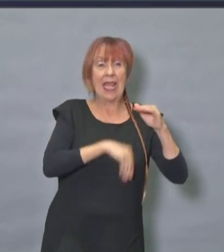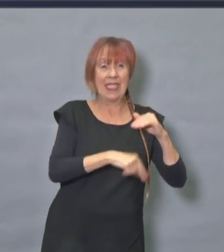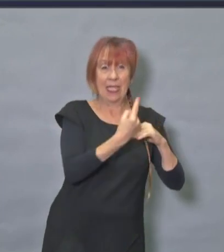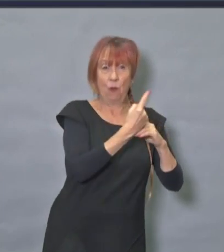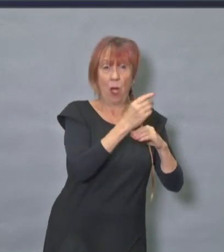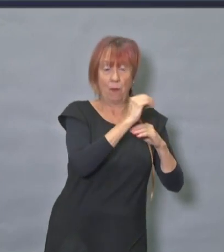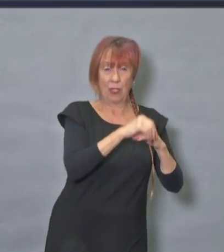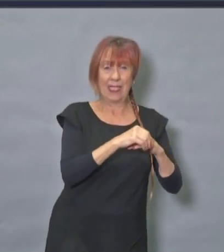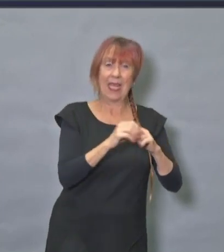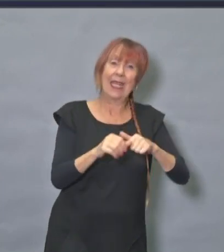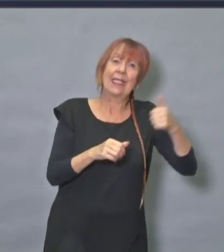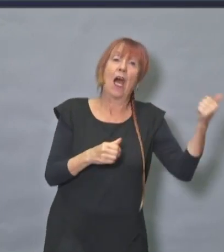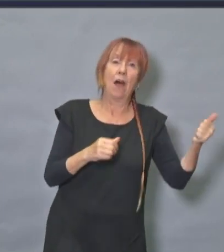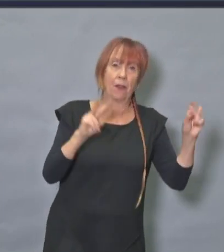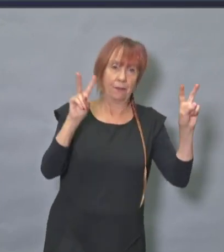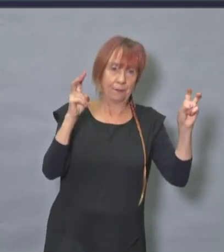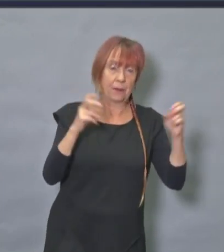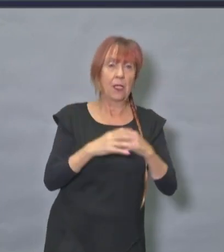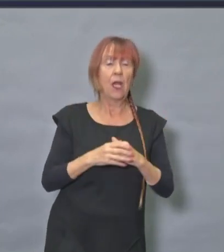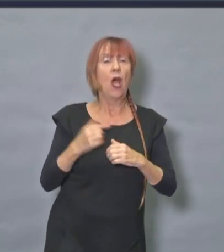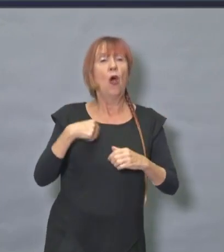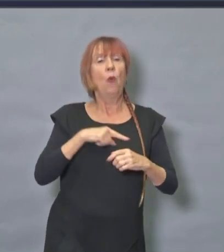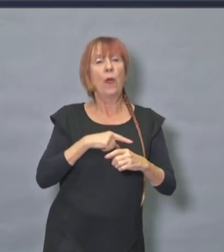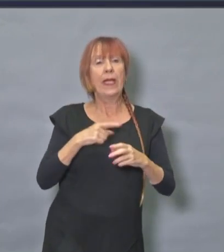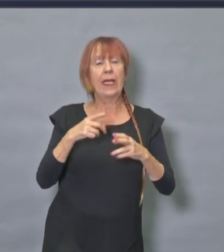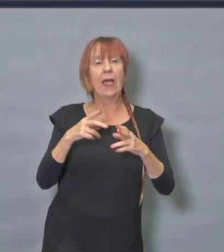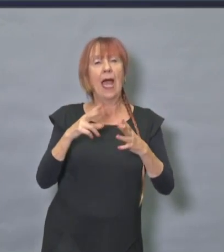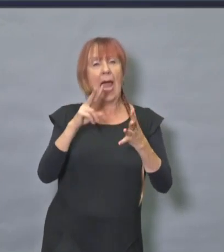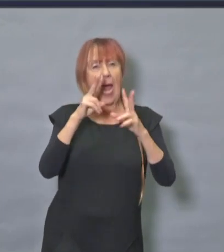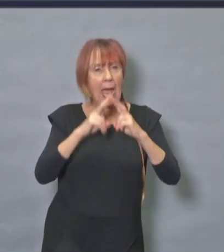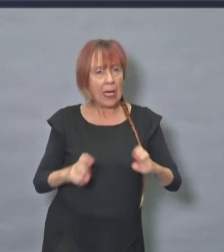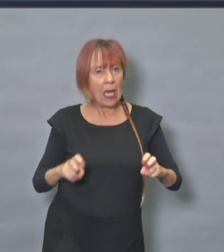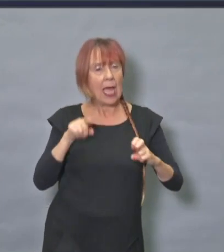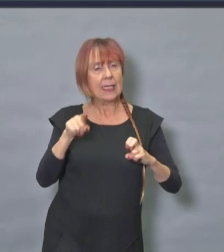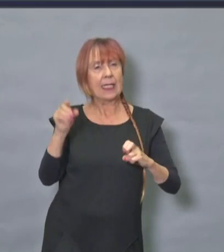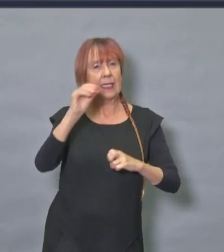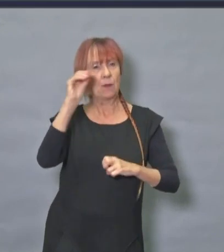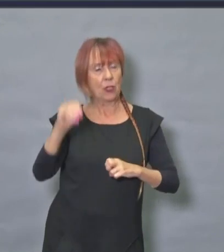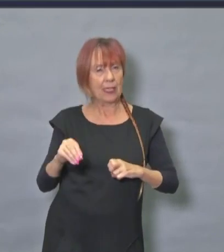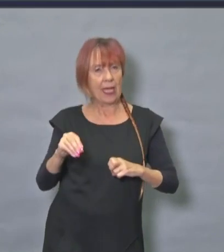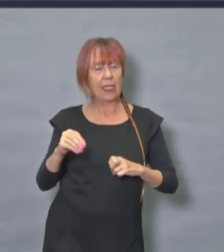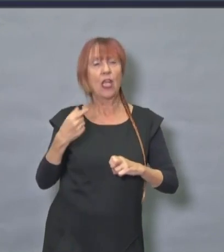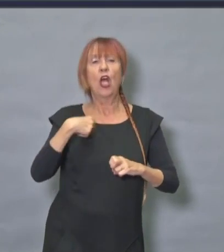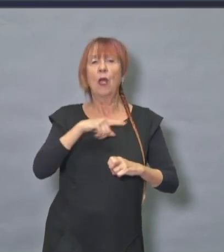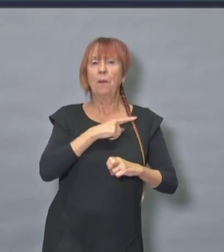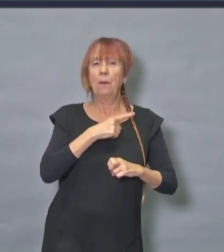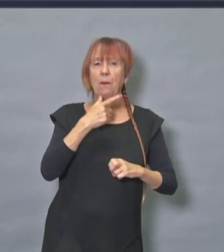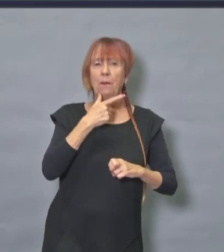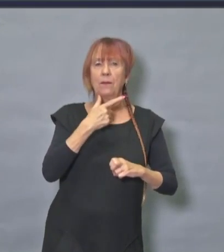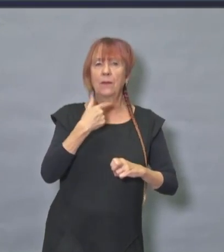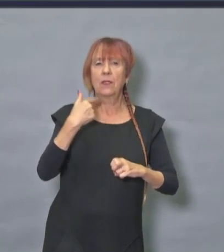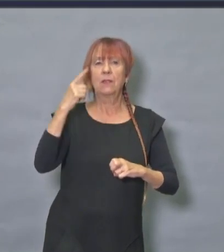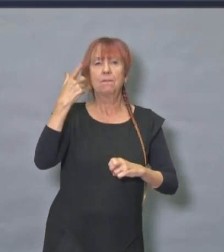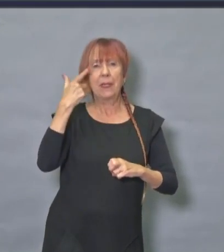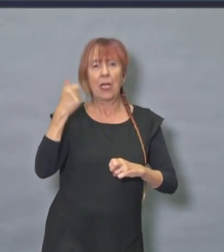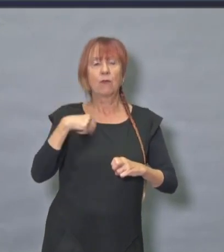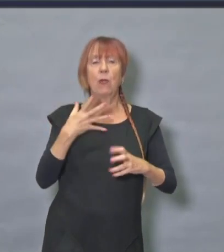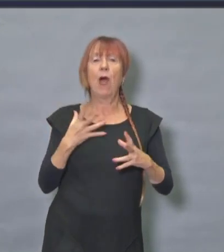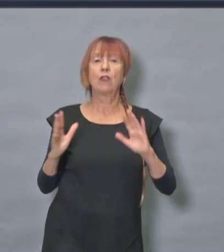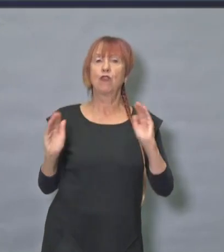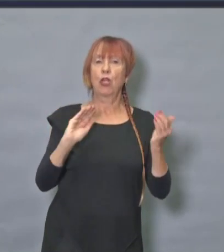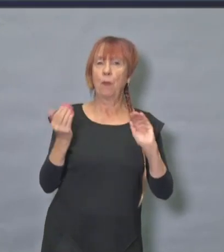analyze these numbers as rates per 100,000 people to be able to make comparisons with other groups across the